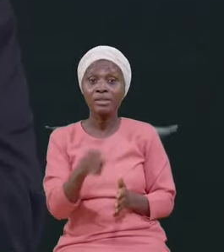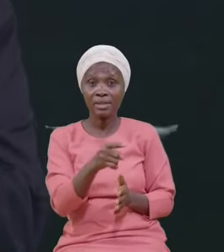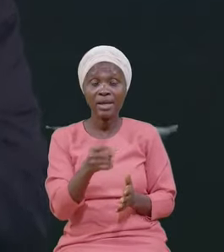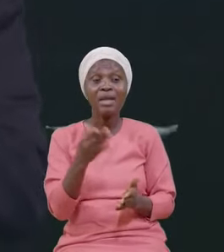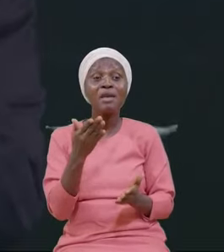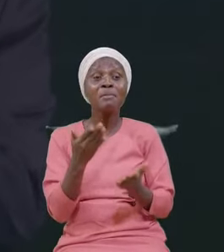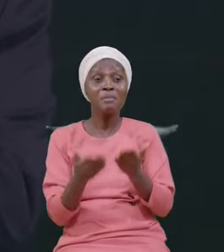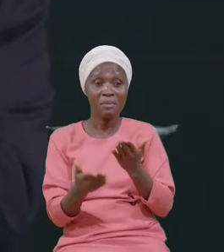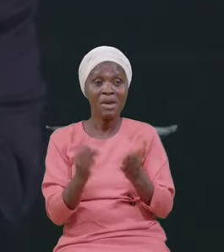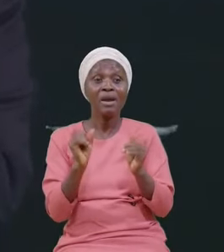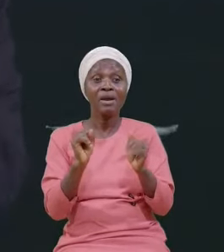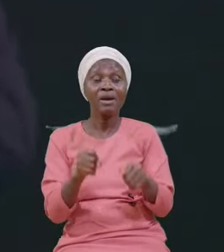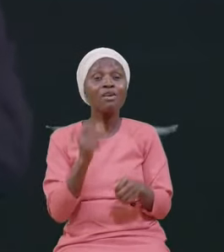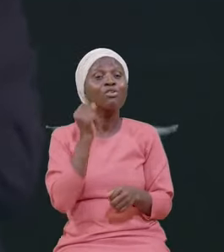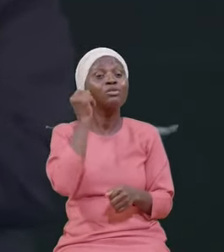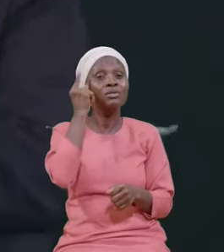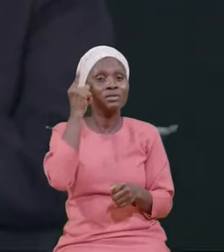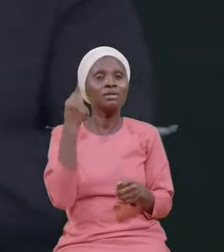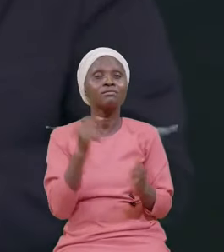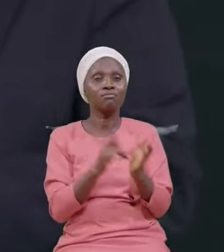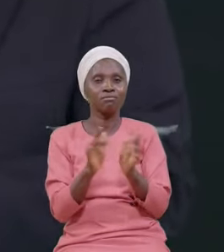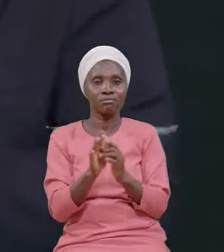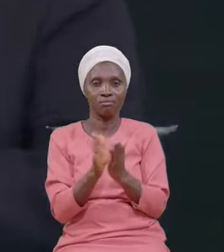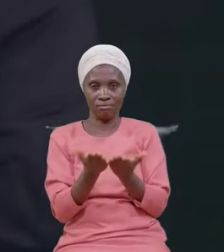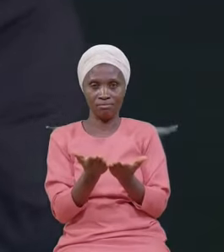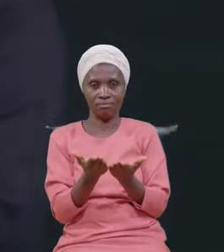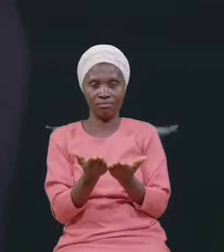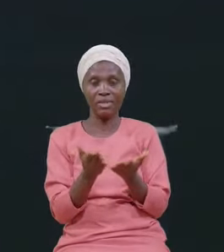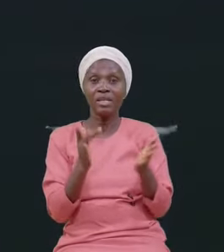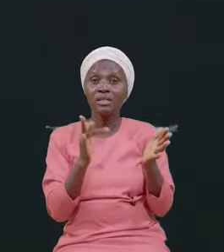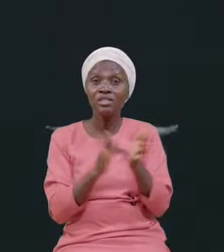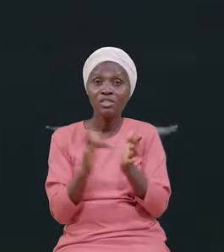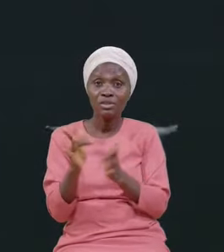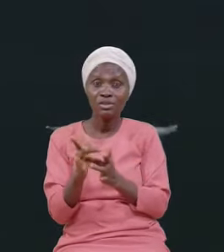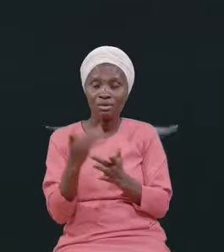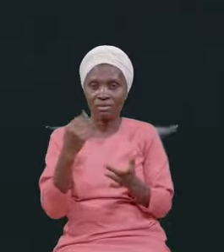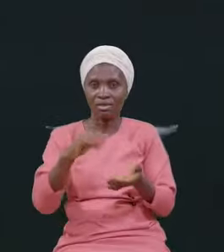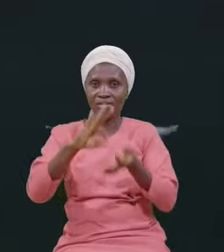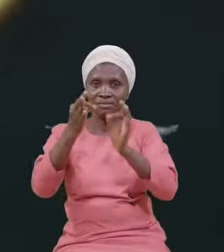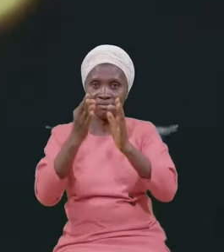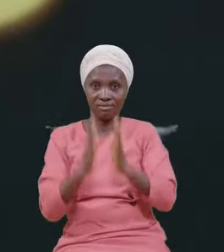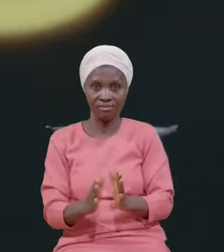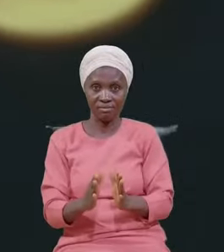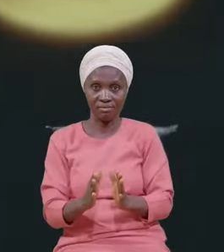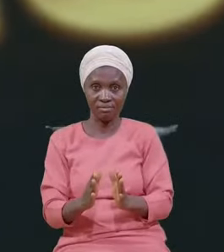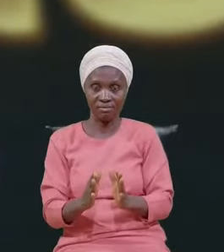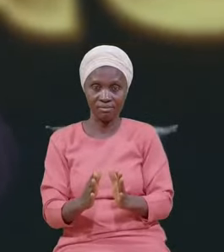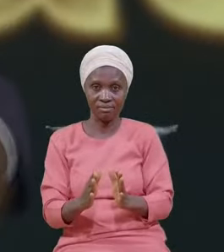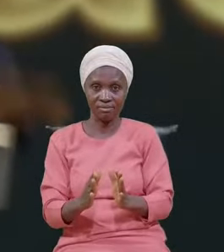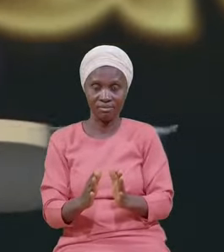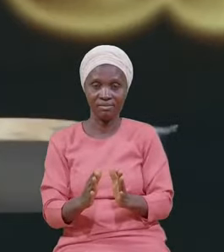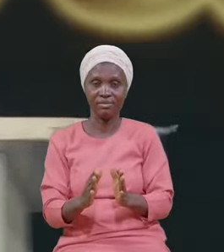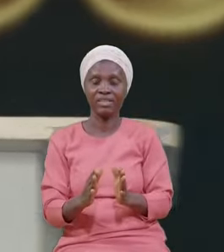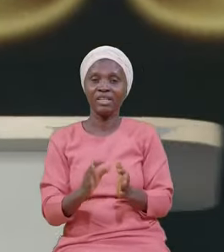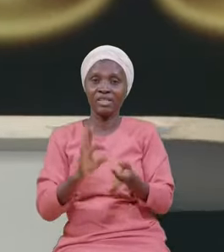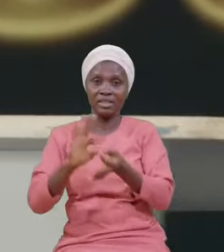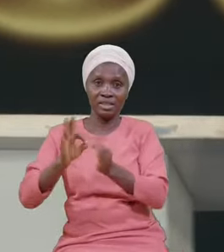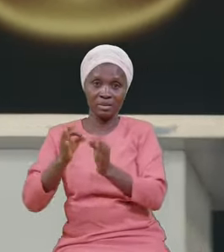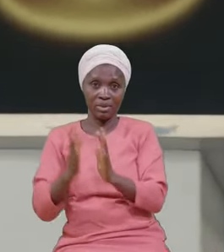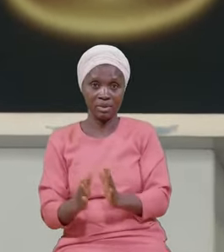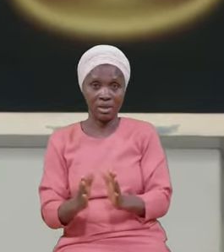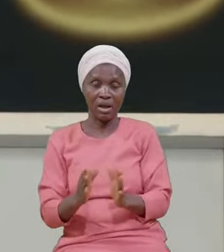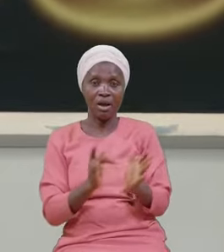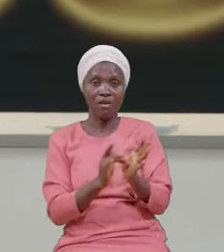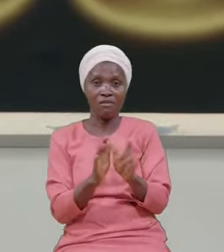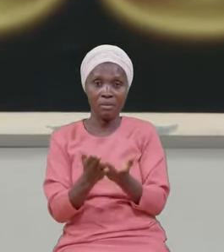understand the scriptures Jesus and The Interpreter of the scriptures to the cyclist we're